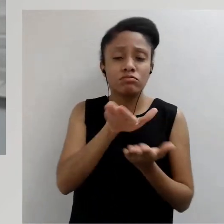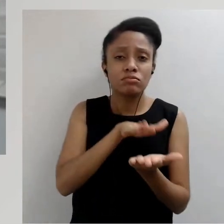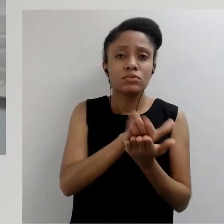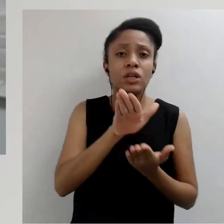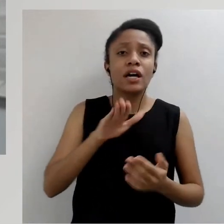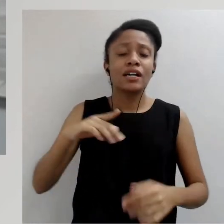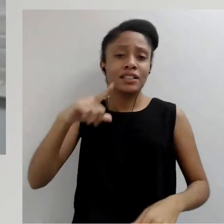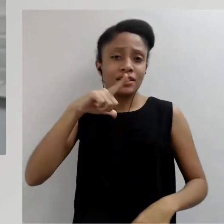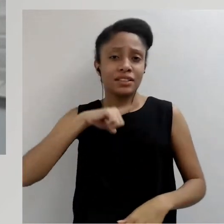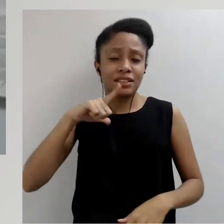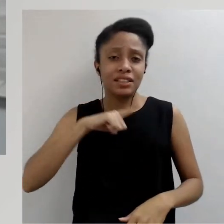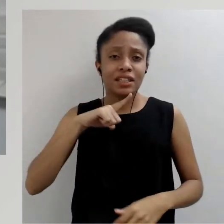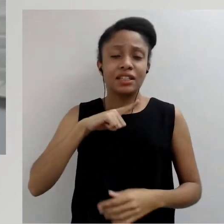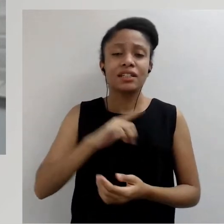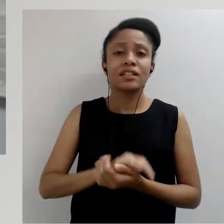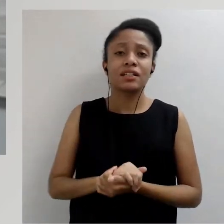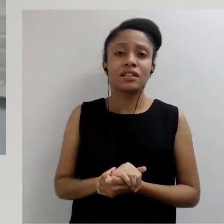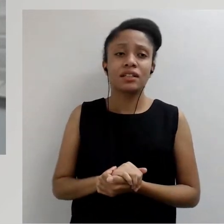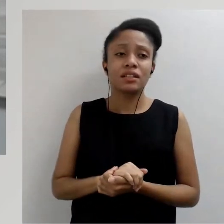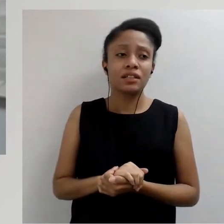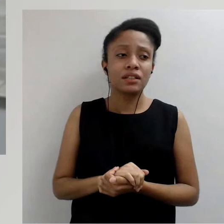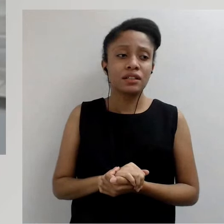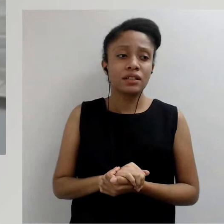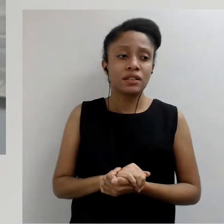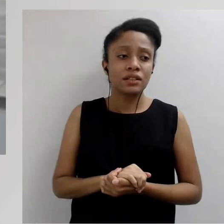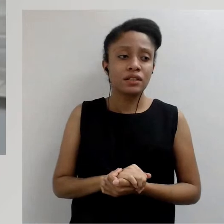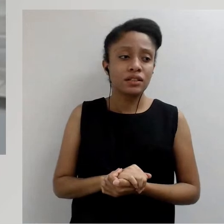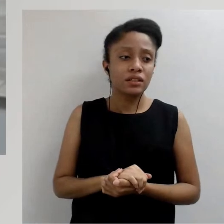has difficulties in